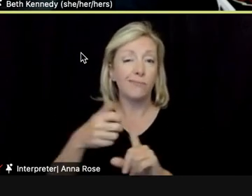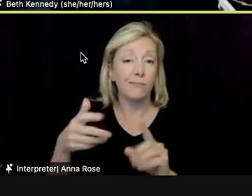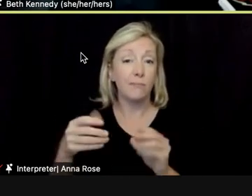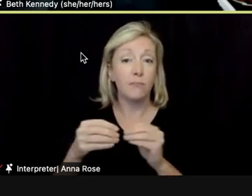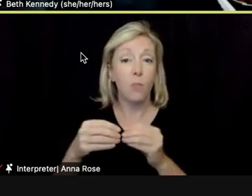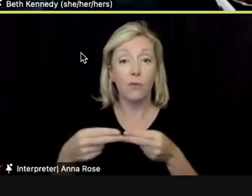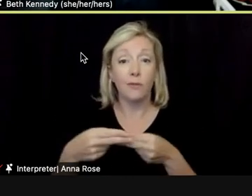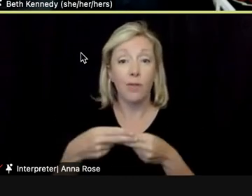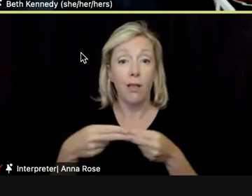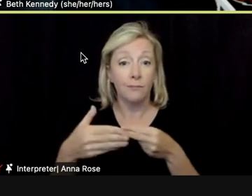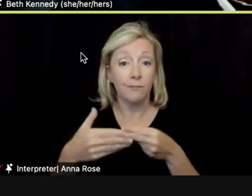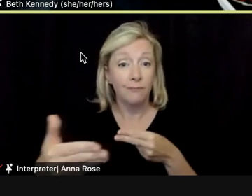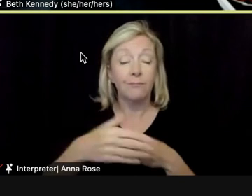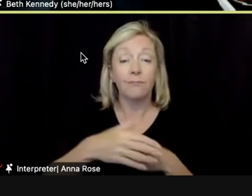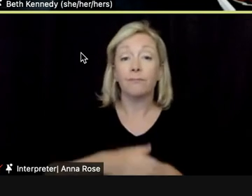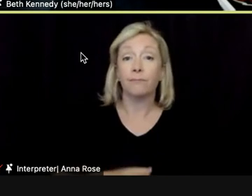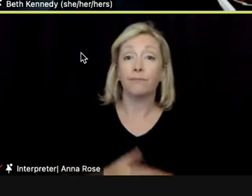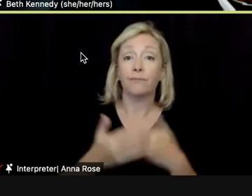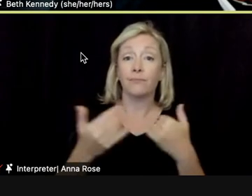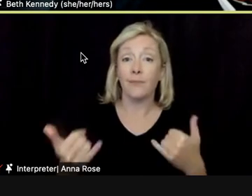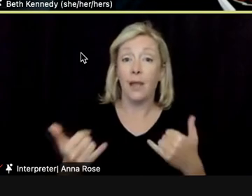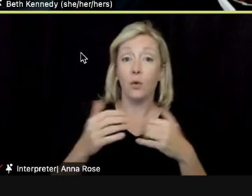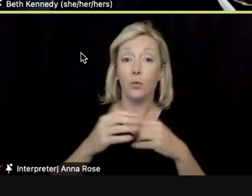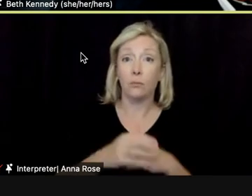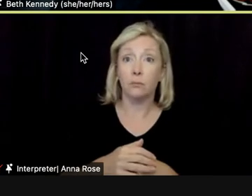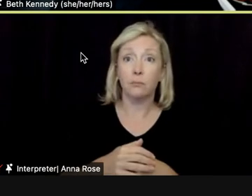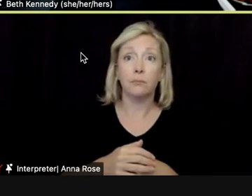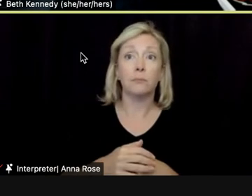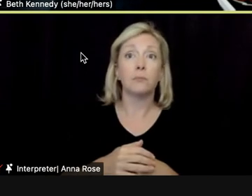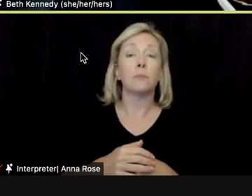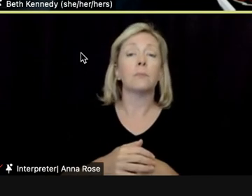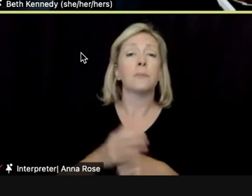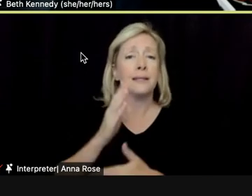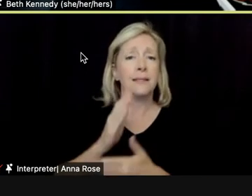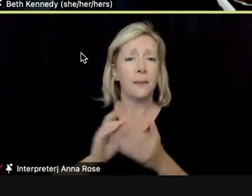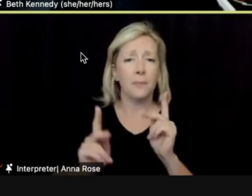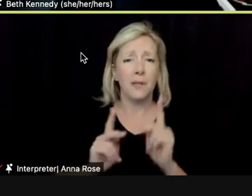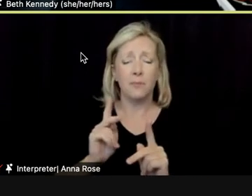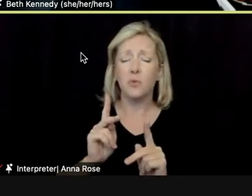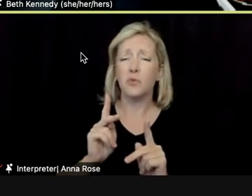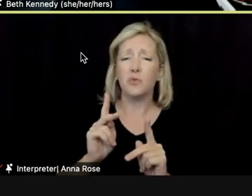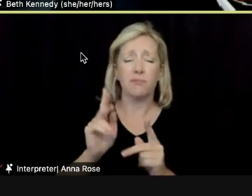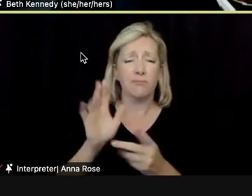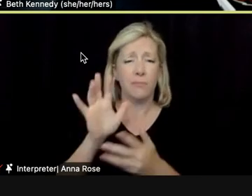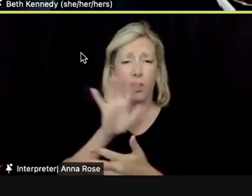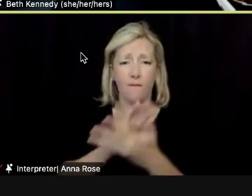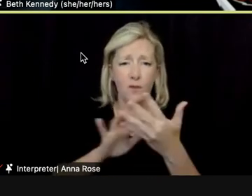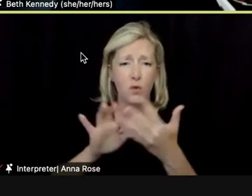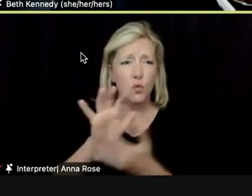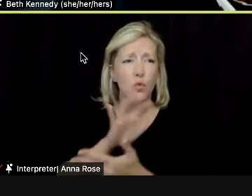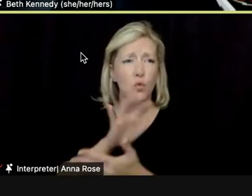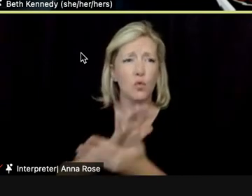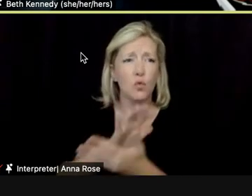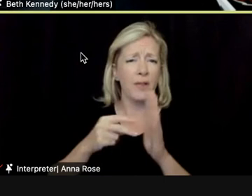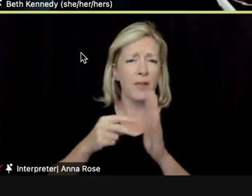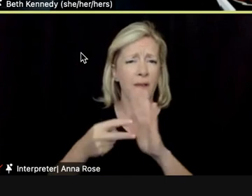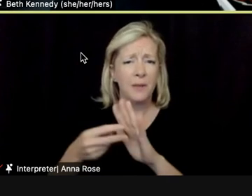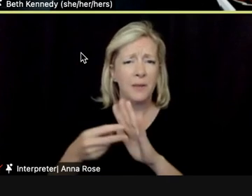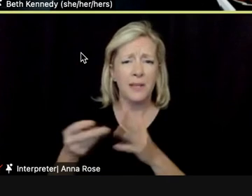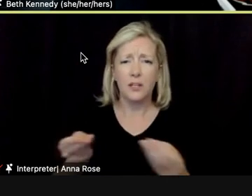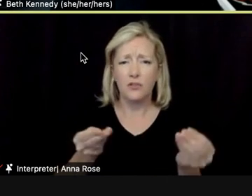So when I talk about what an intervener is, sometimes people have a hard time wrapping their head around exactly what I